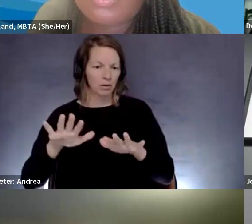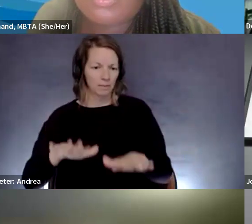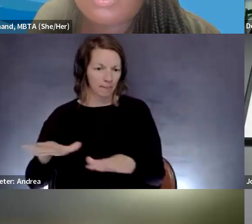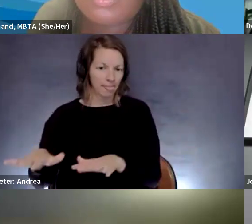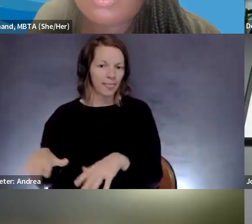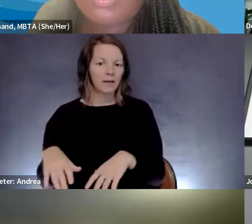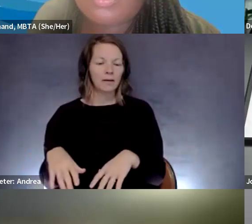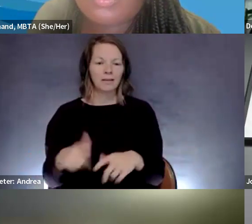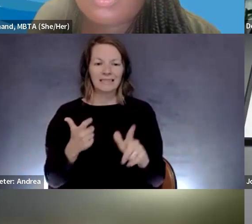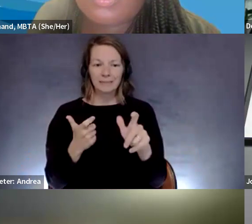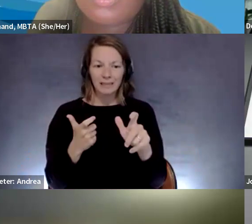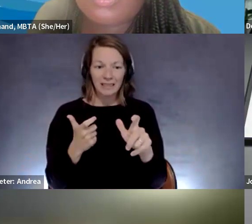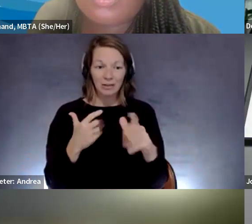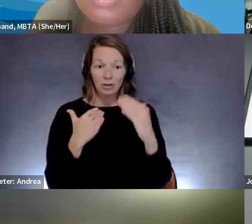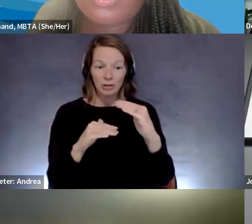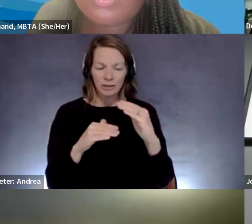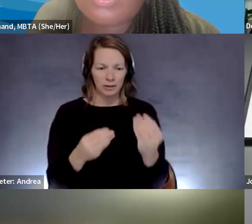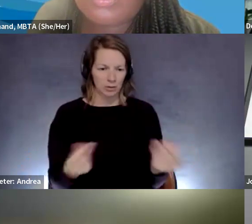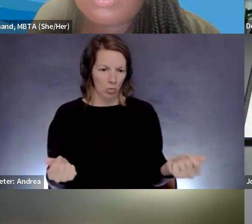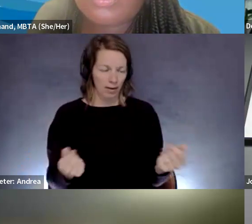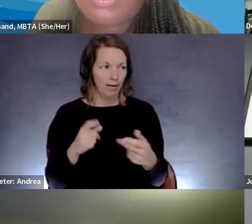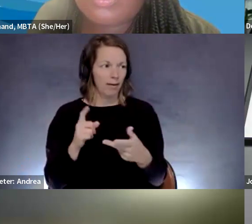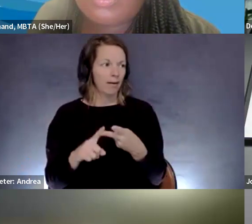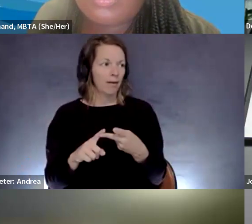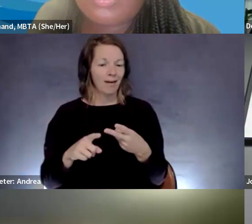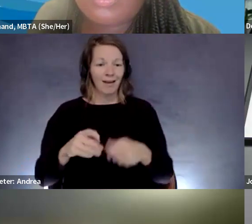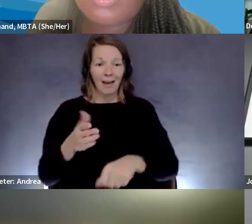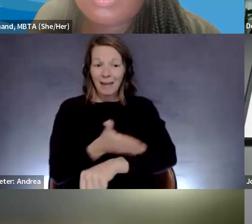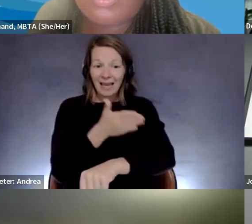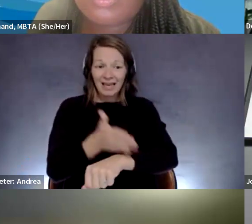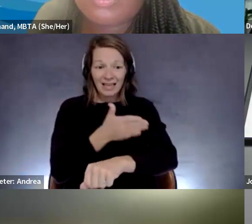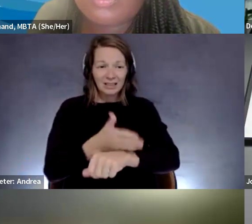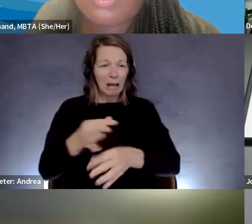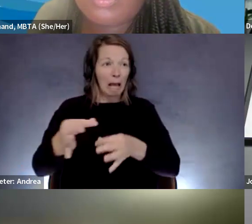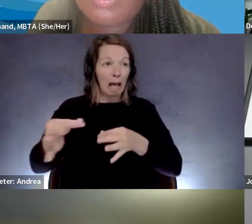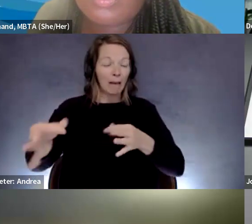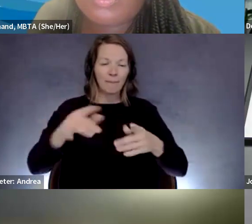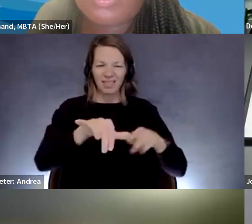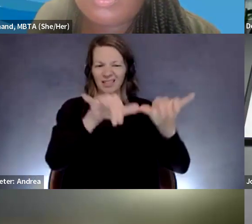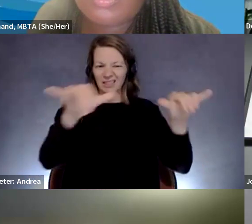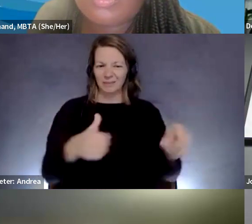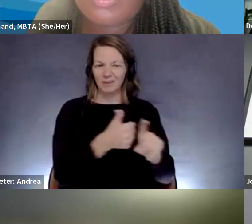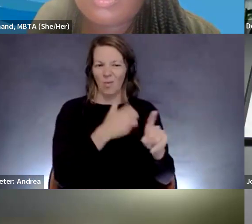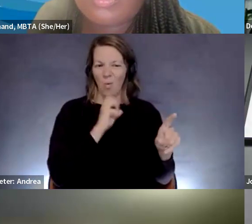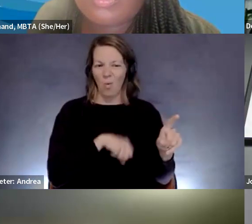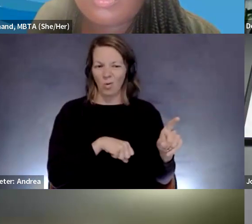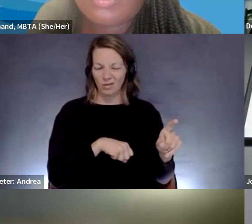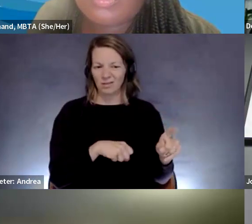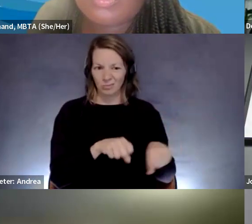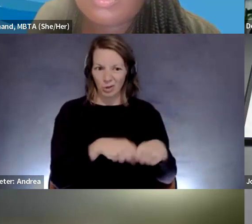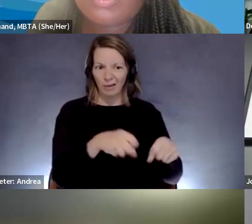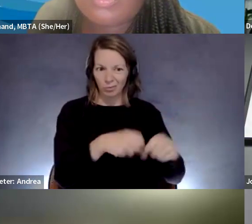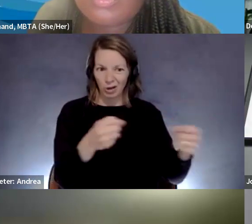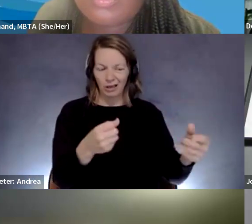know, removing speed restrictions, doing a lot of deferred maintenance. I mean, we have an aging system that's hard to maintain because of just